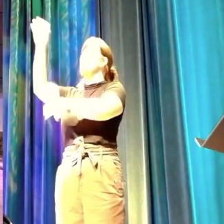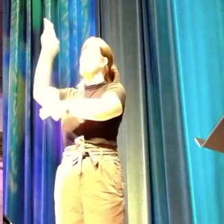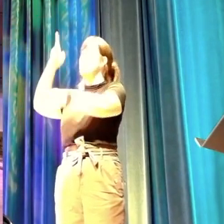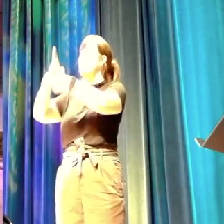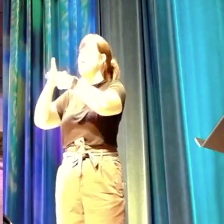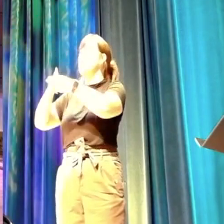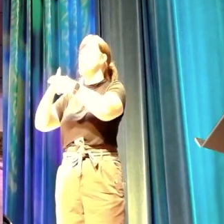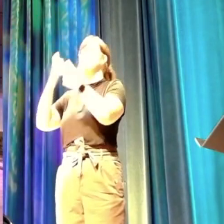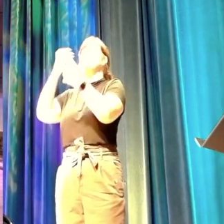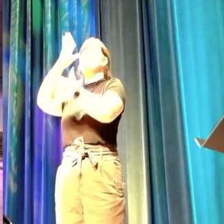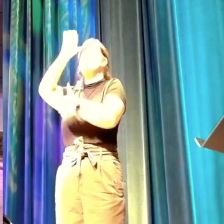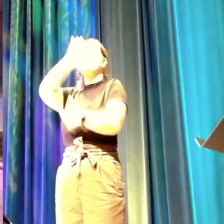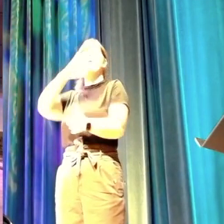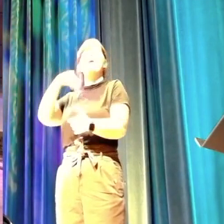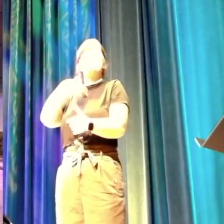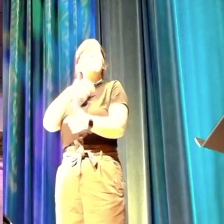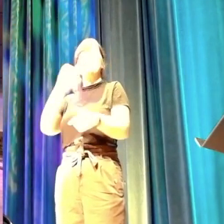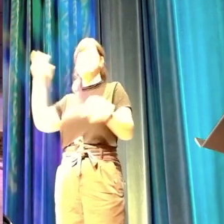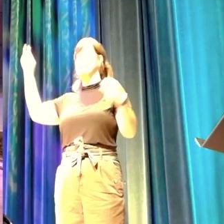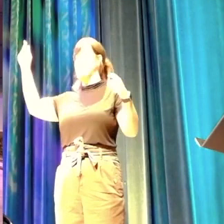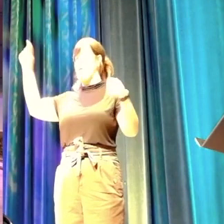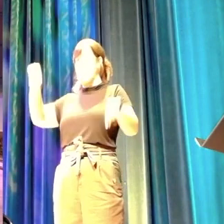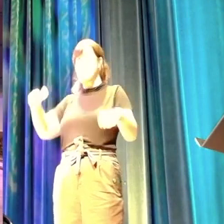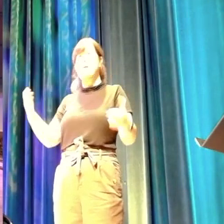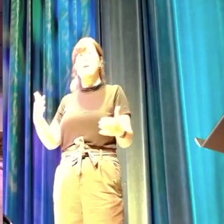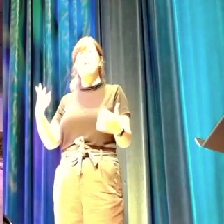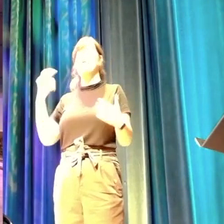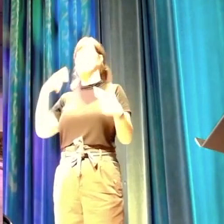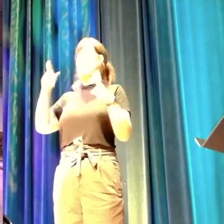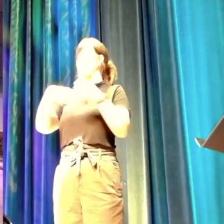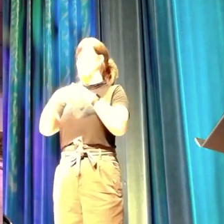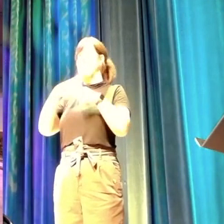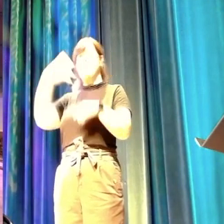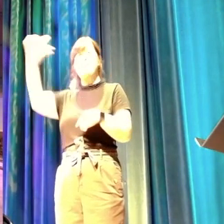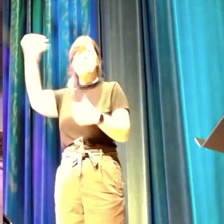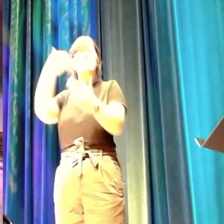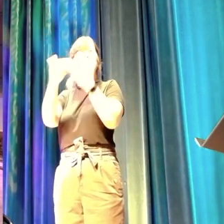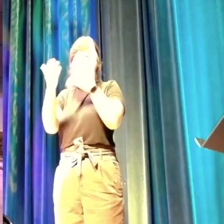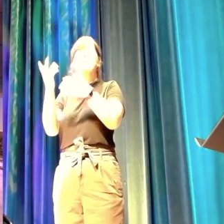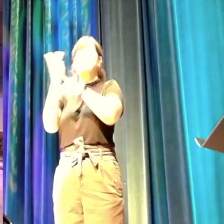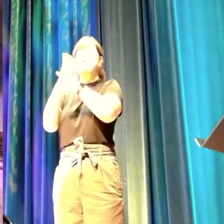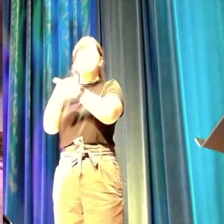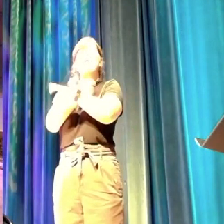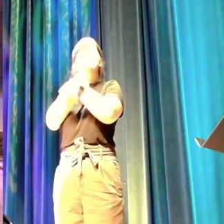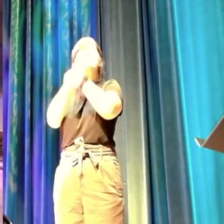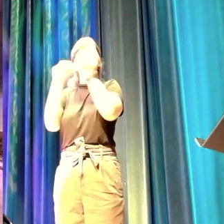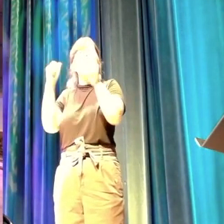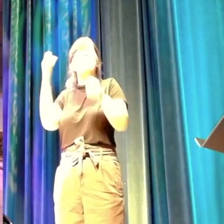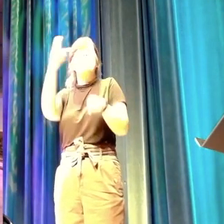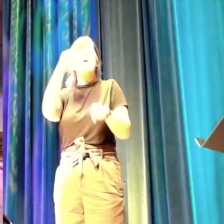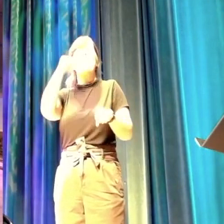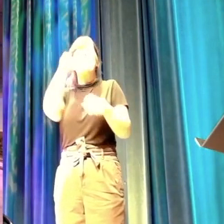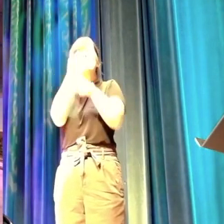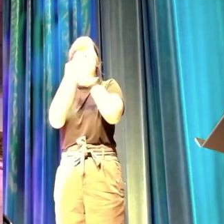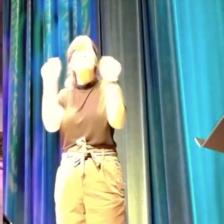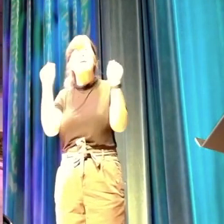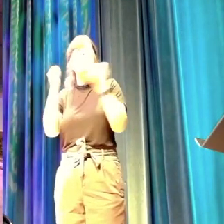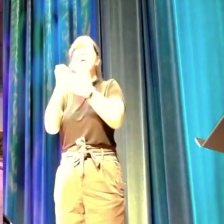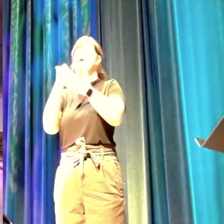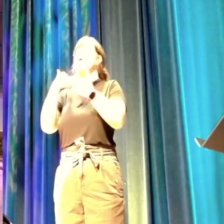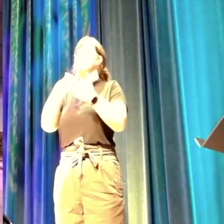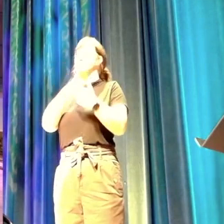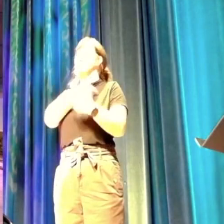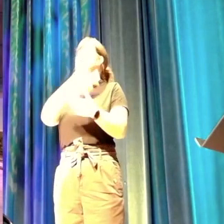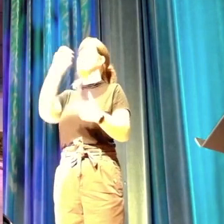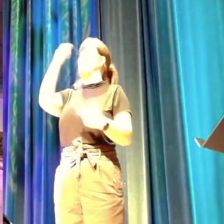name. Oh, God, as we travel here, as we travel out, give us safe passage. Help us to return back to our home safely. Help us to realize that